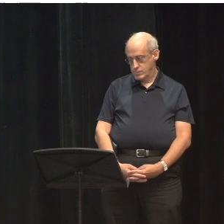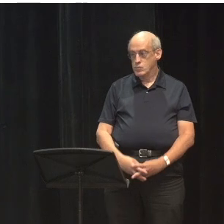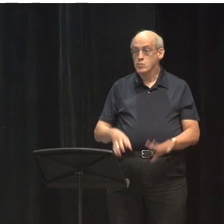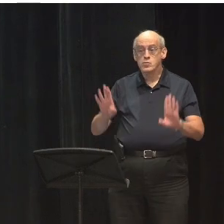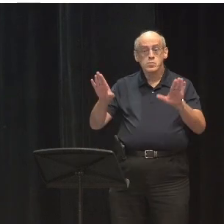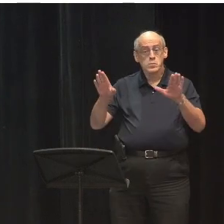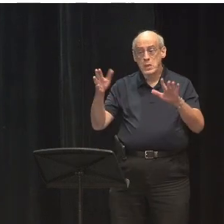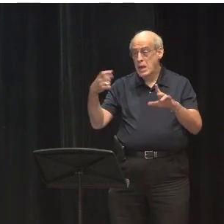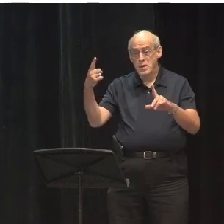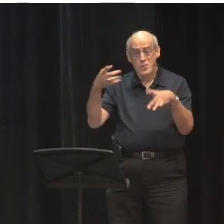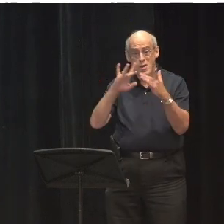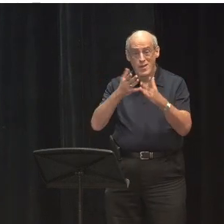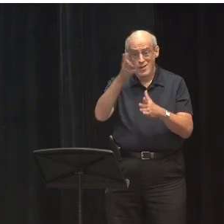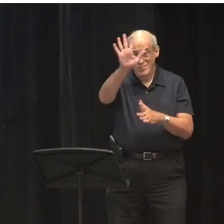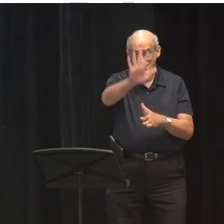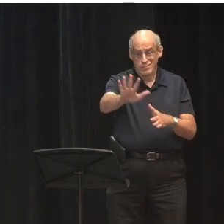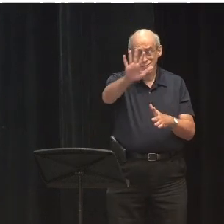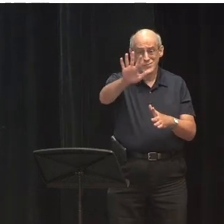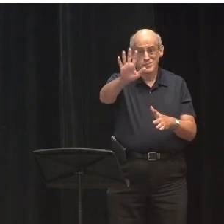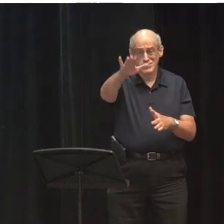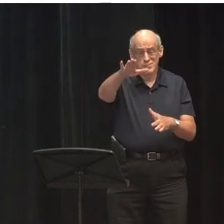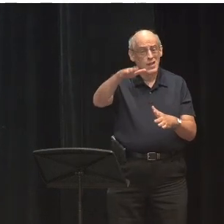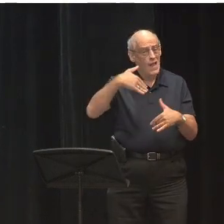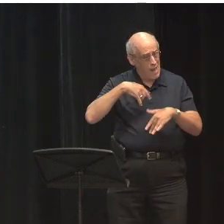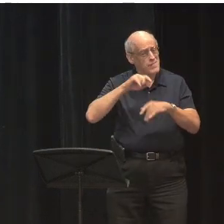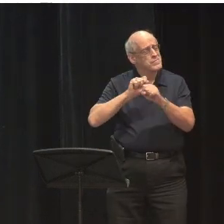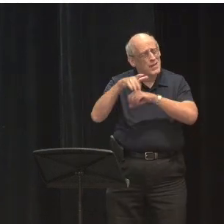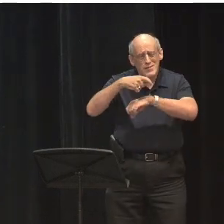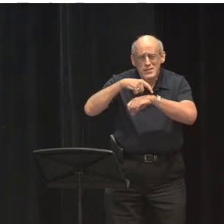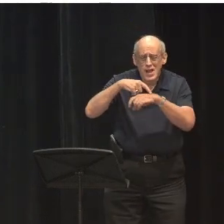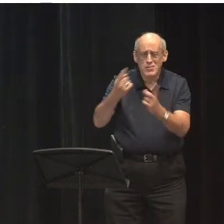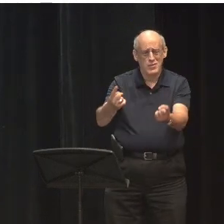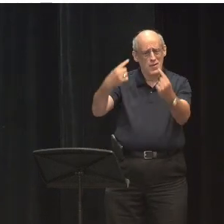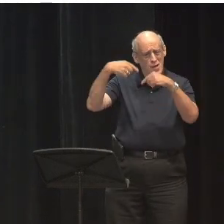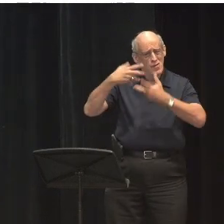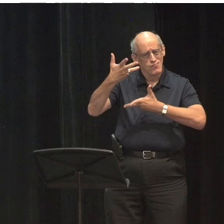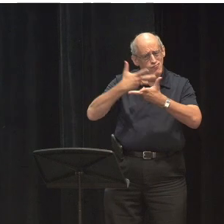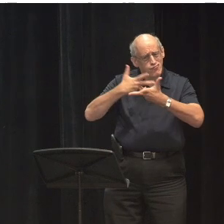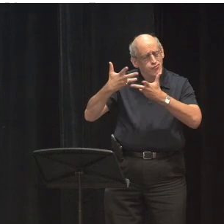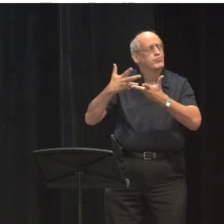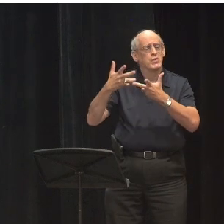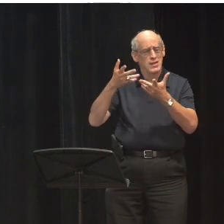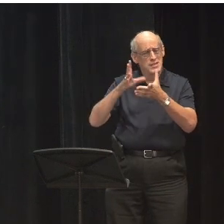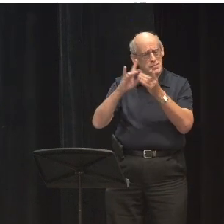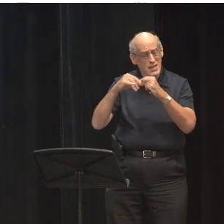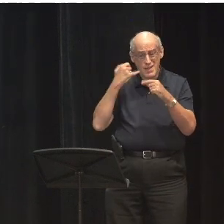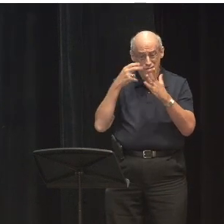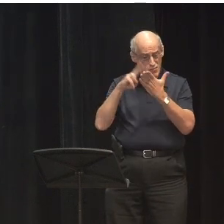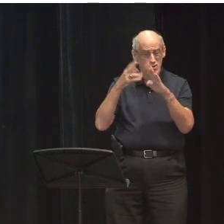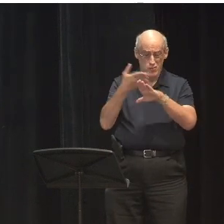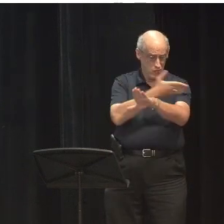So to anyone who's online, there's plenty of time to come in and speak, even if you were